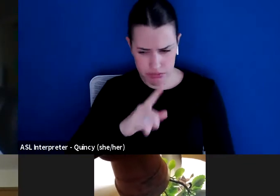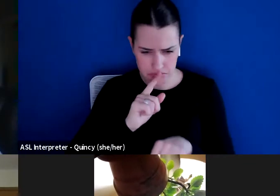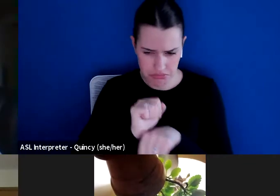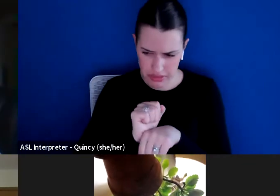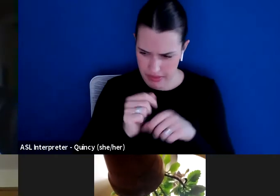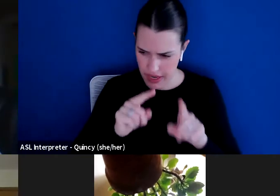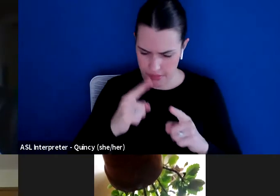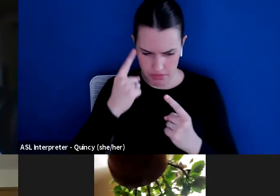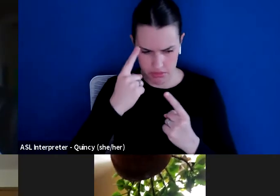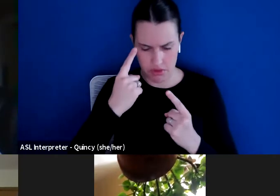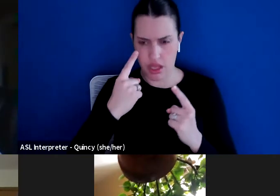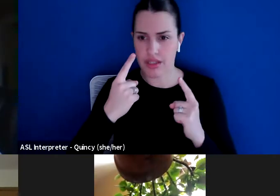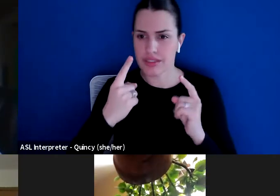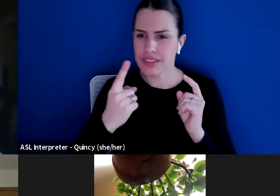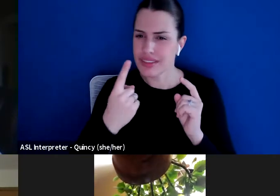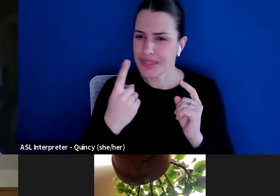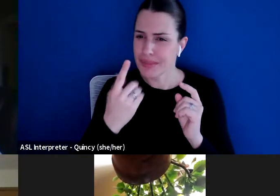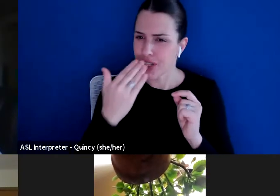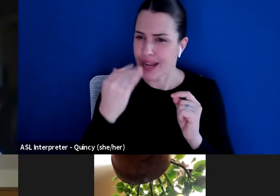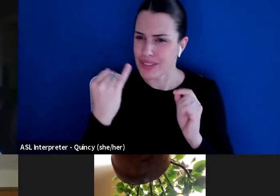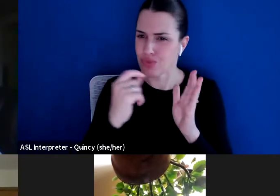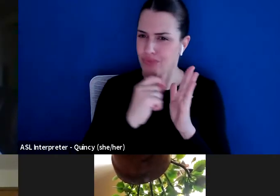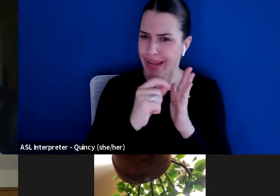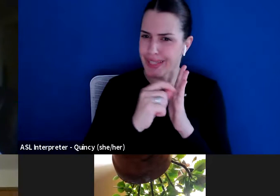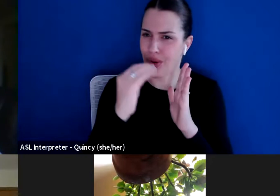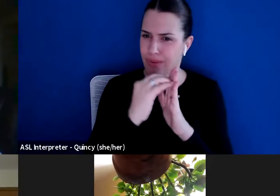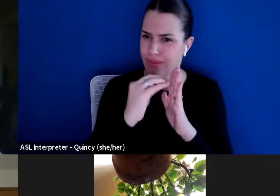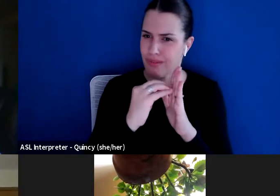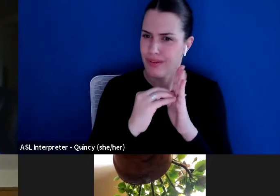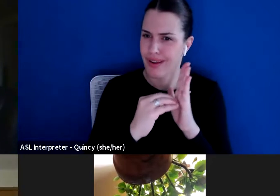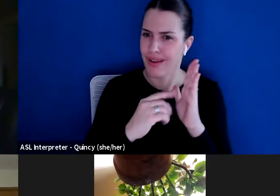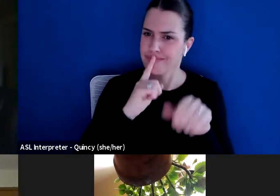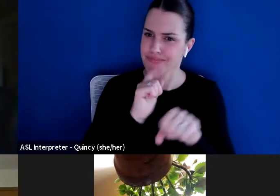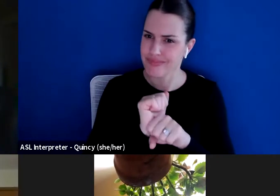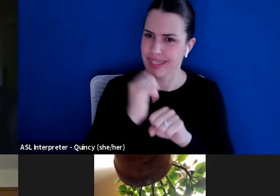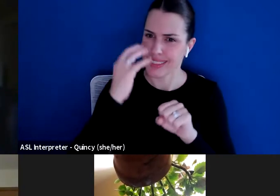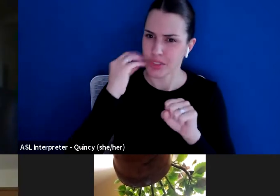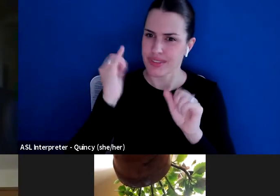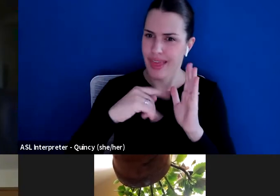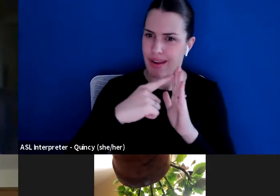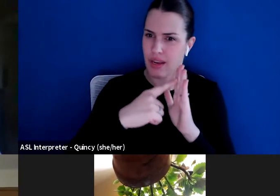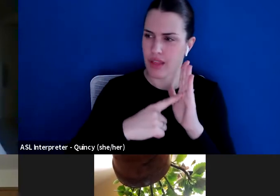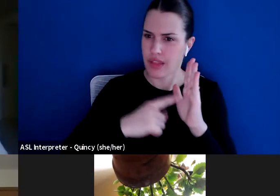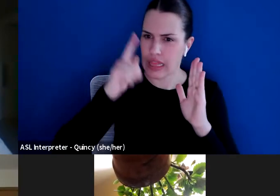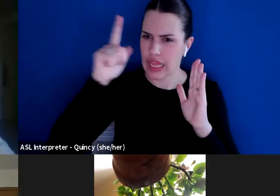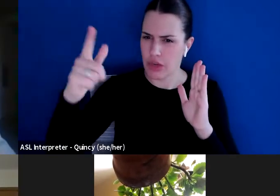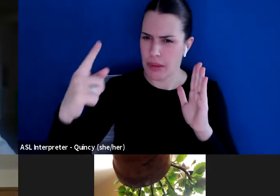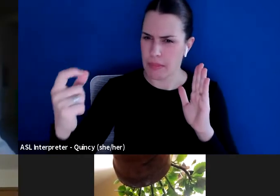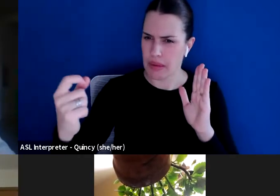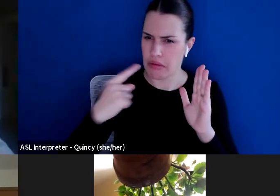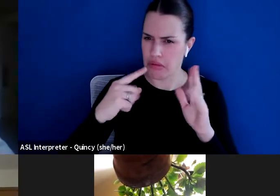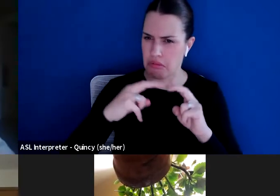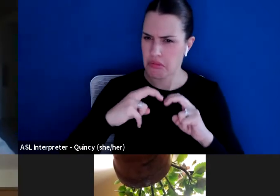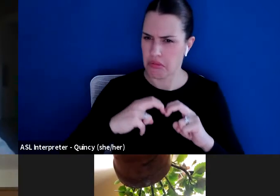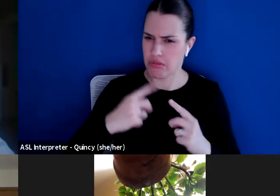so they can be reminded of what they had experienced, because some abusive people can be